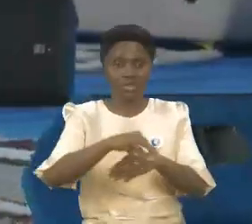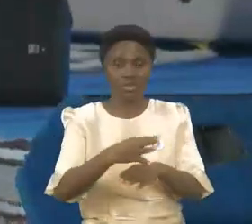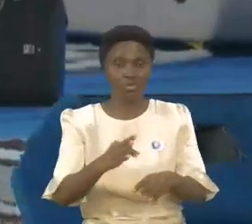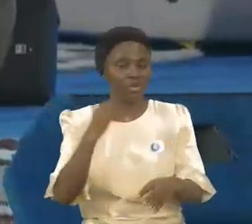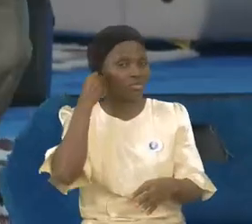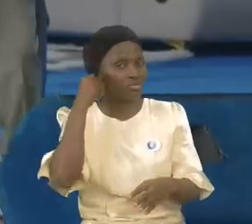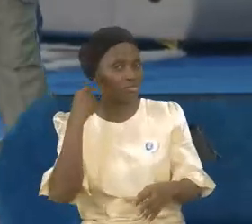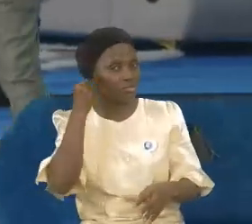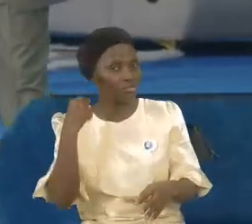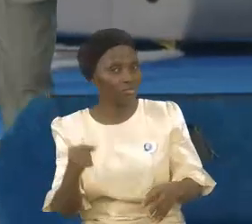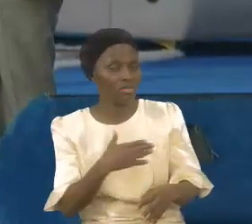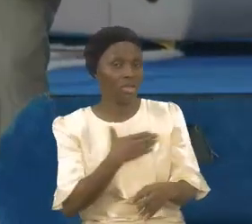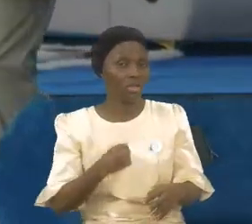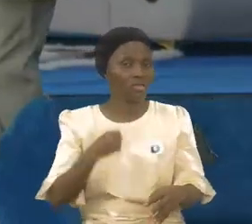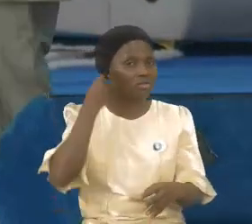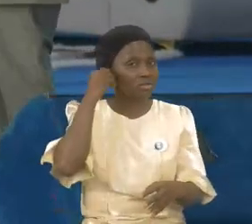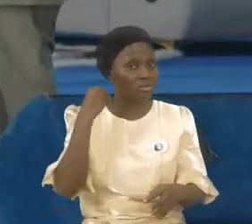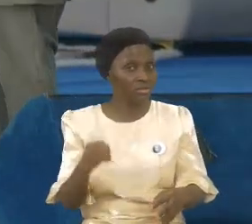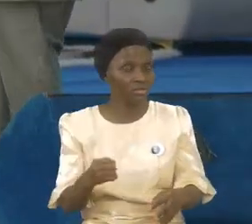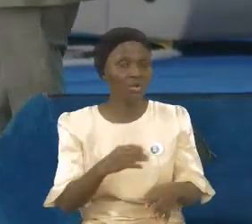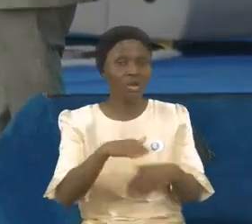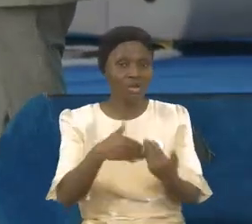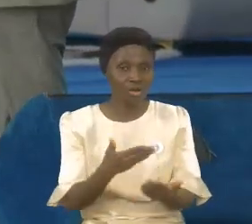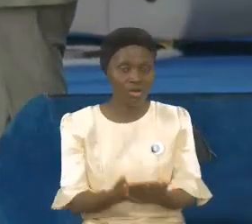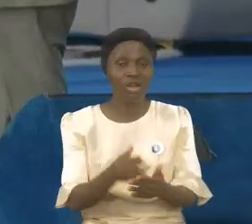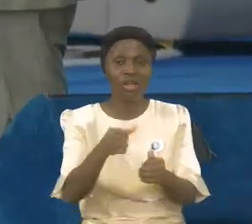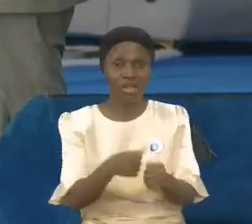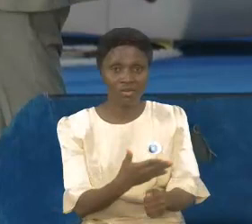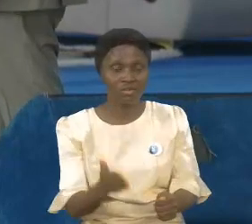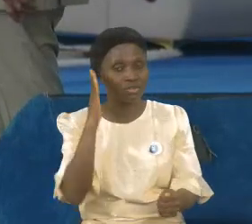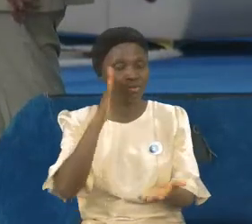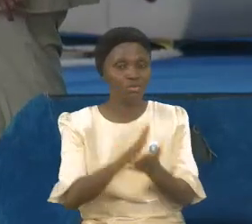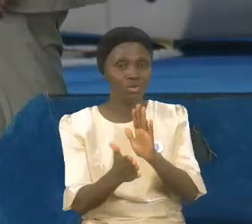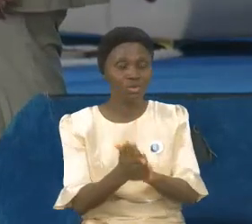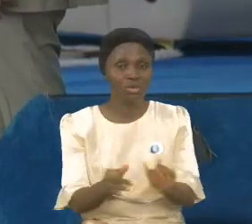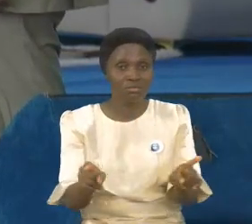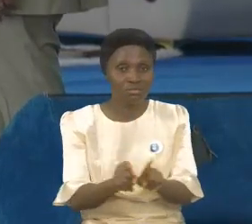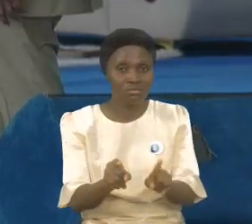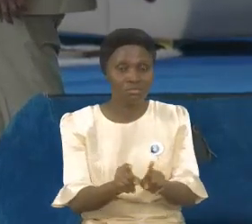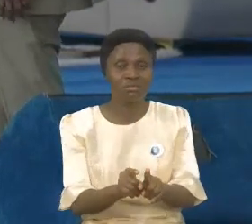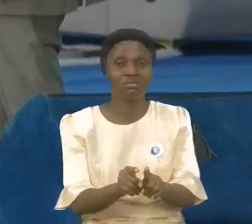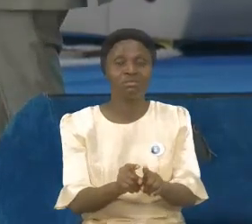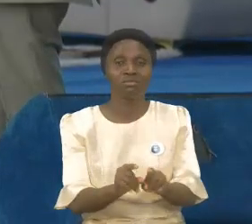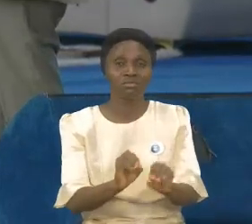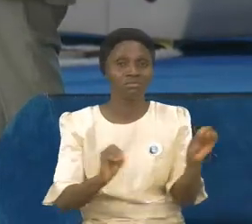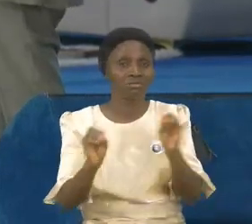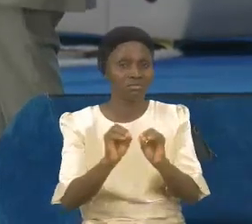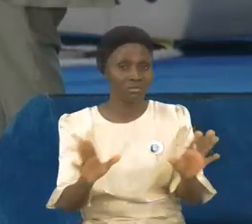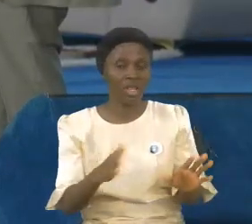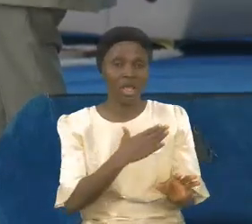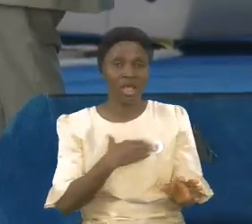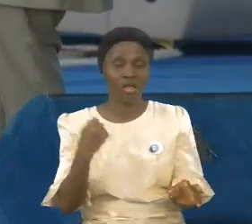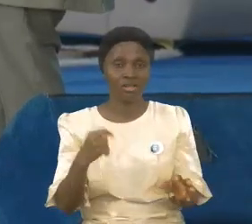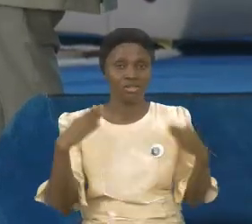brass and iron and clay, everything will become like chaff, and the wind of God's judgment